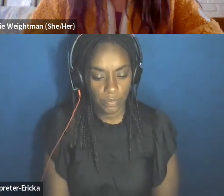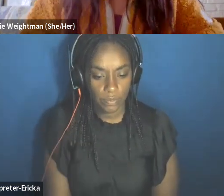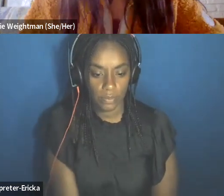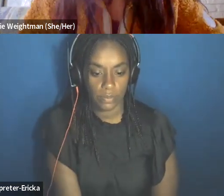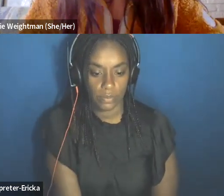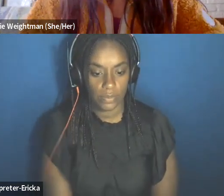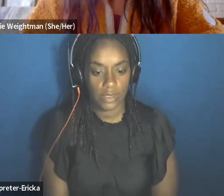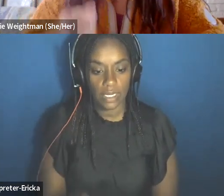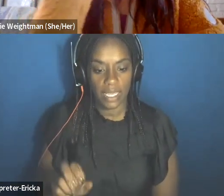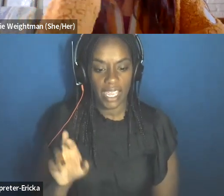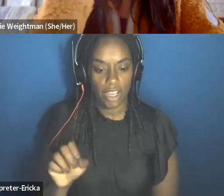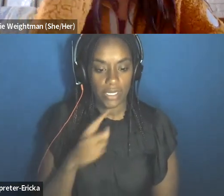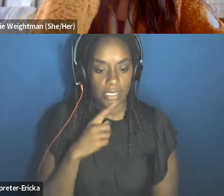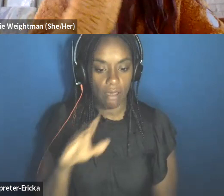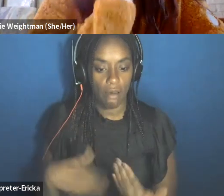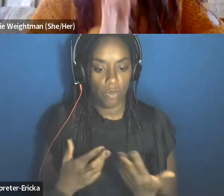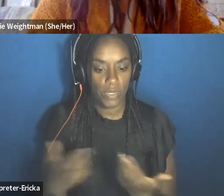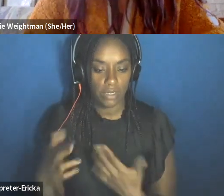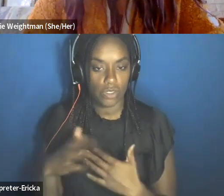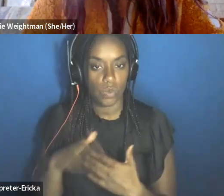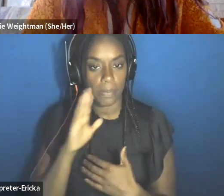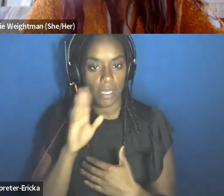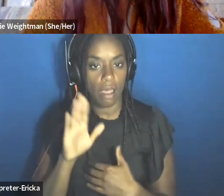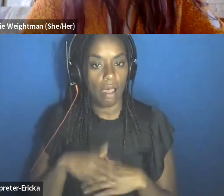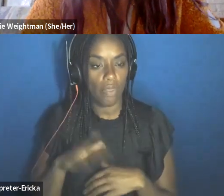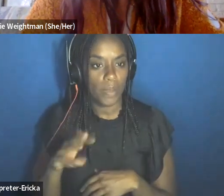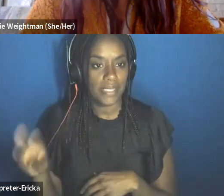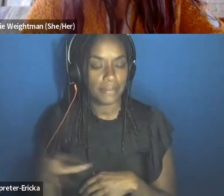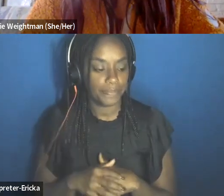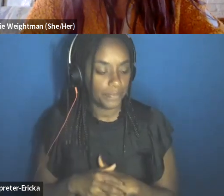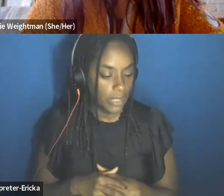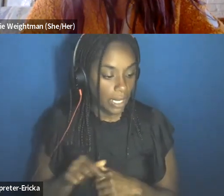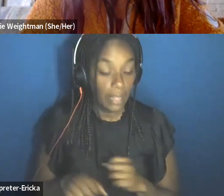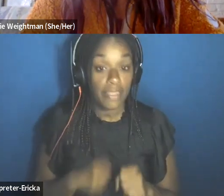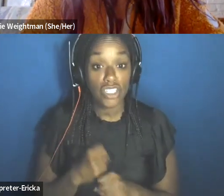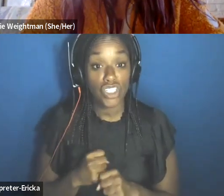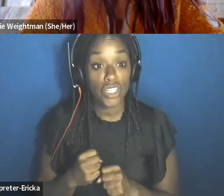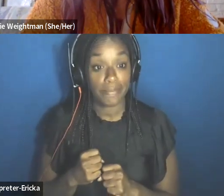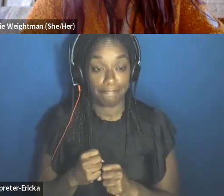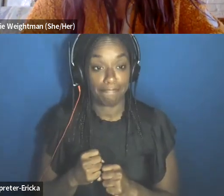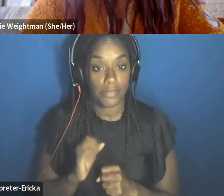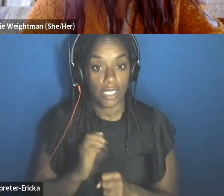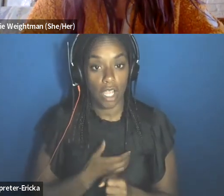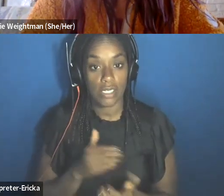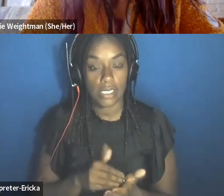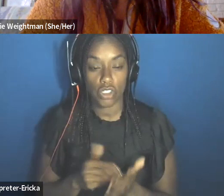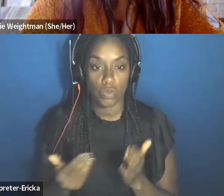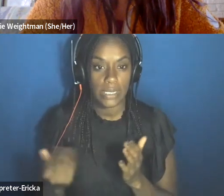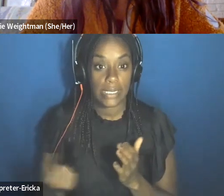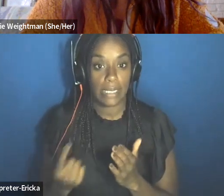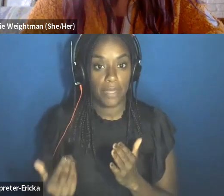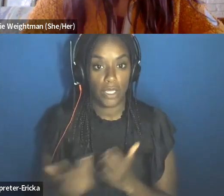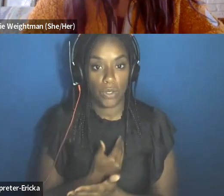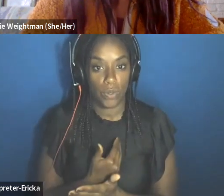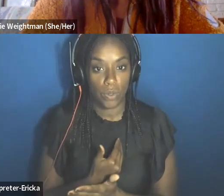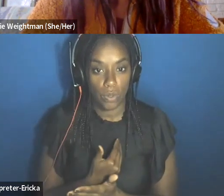So Arius just said, we'll put all the resources on the website. This year we did something new at our center, and it was kind of born